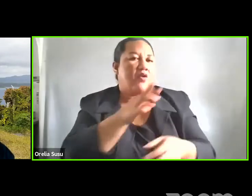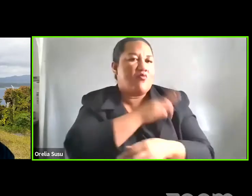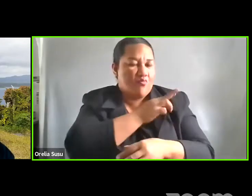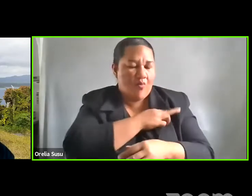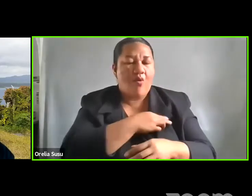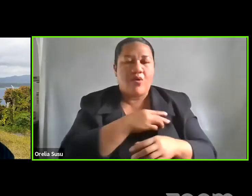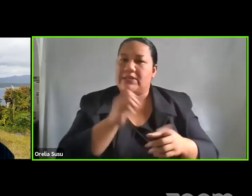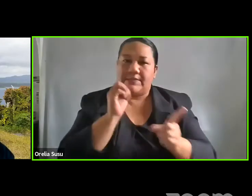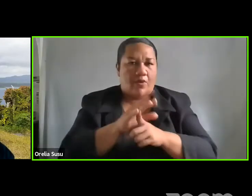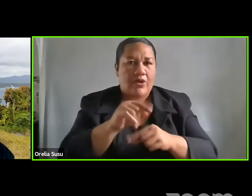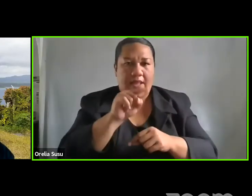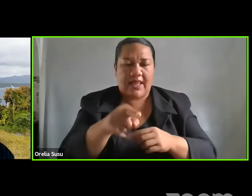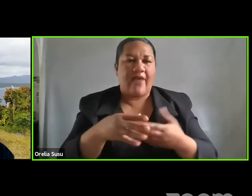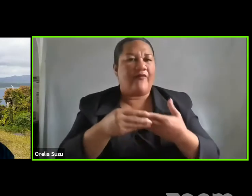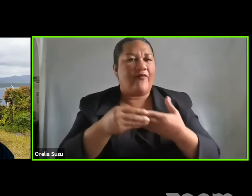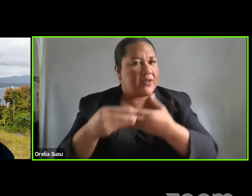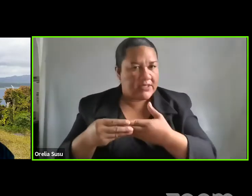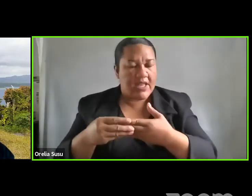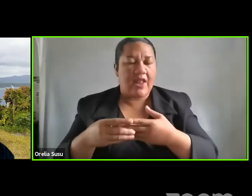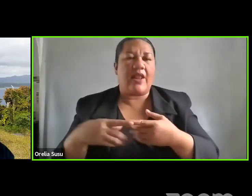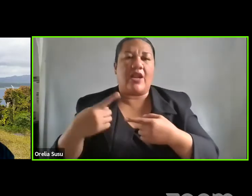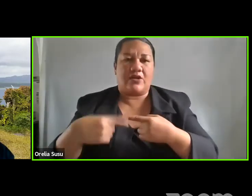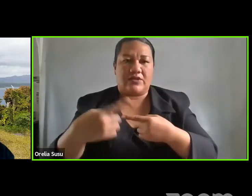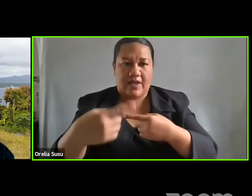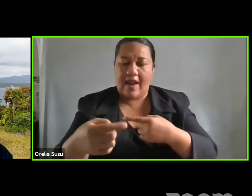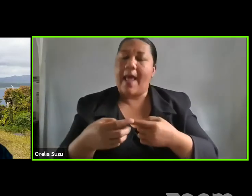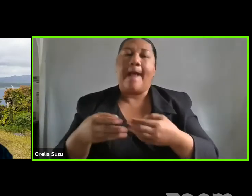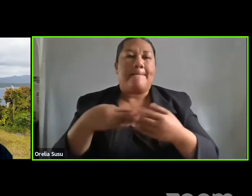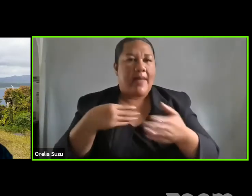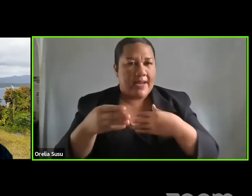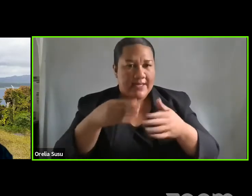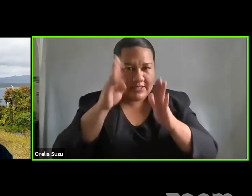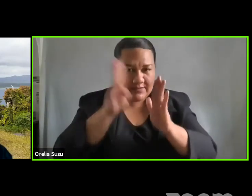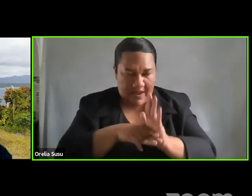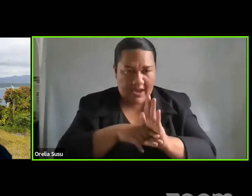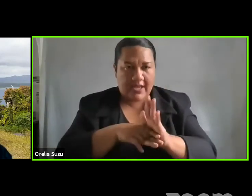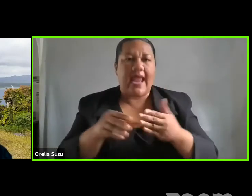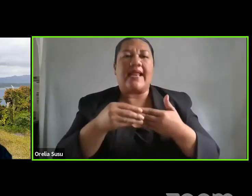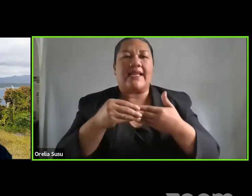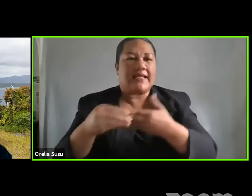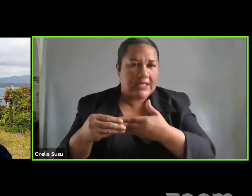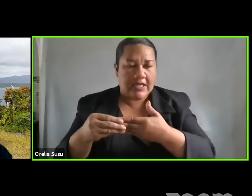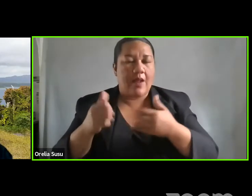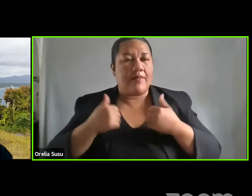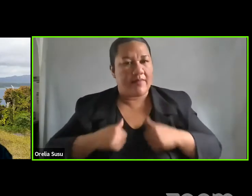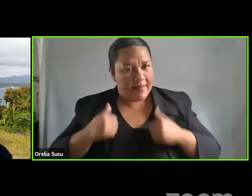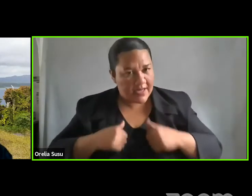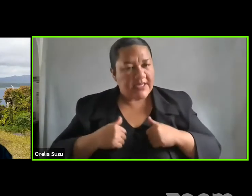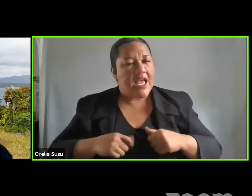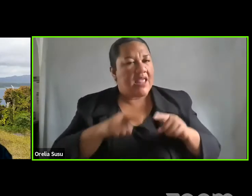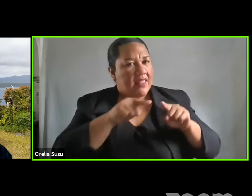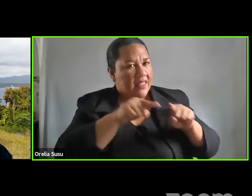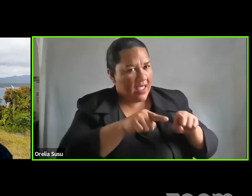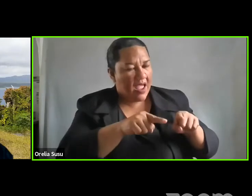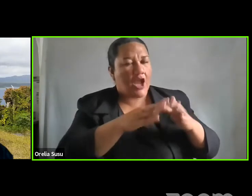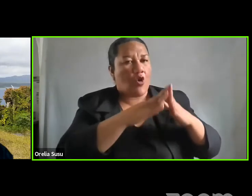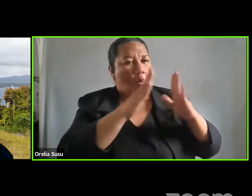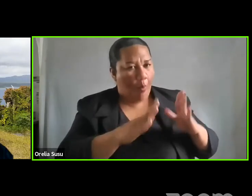of leadership and sustainable resource management and leading sustainable practices in our household and community level